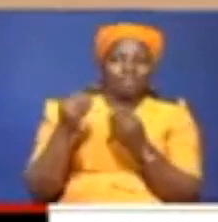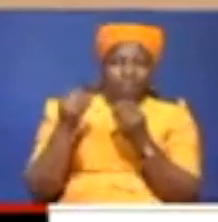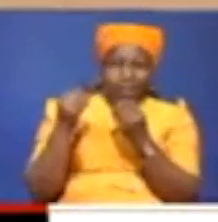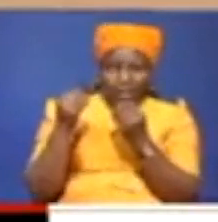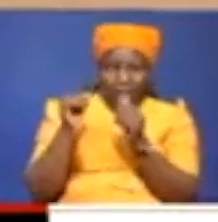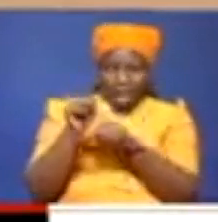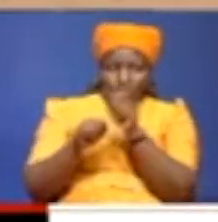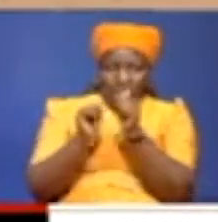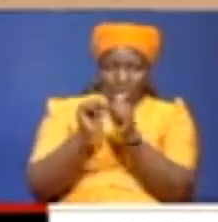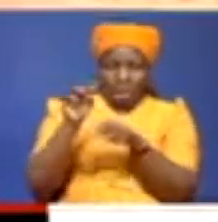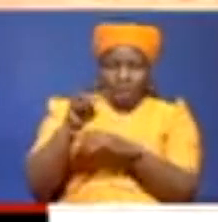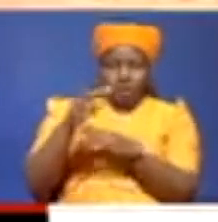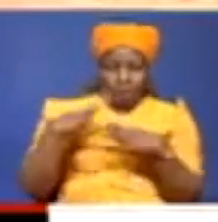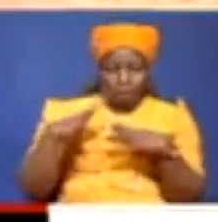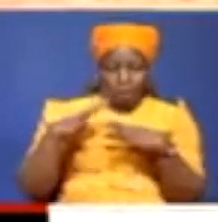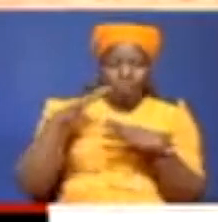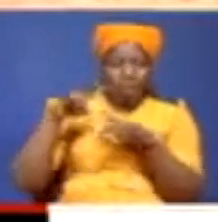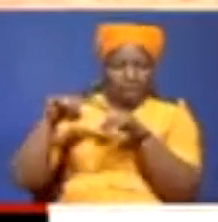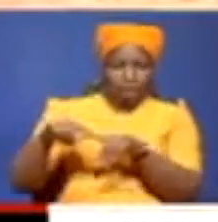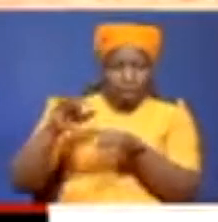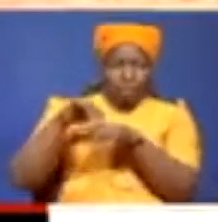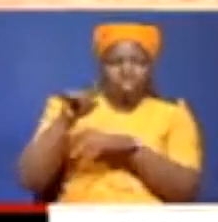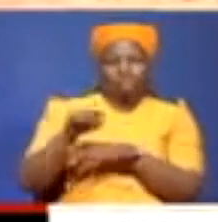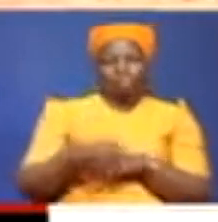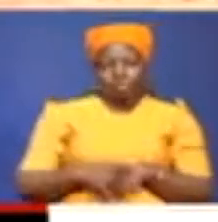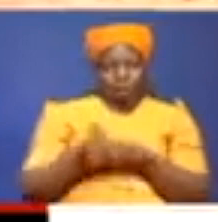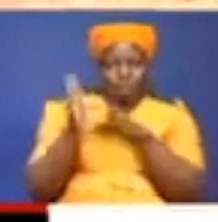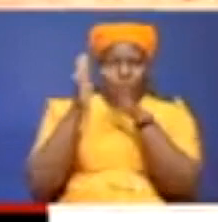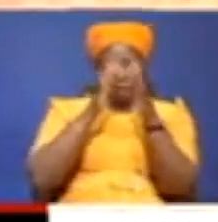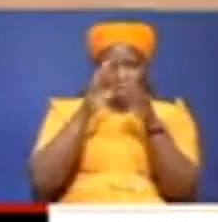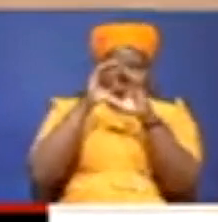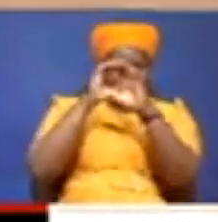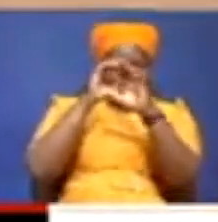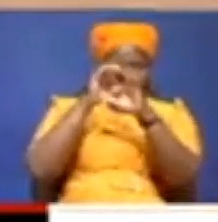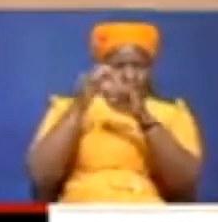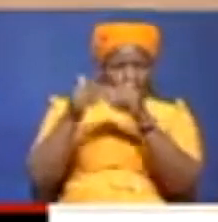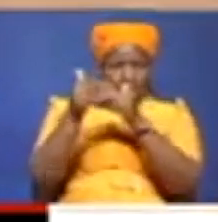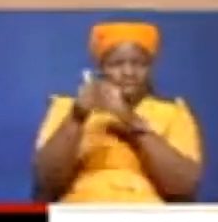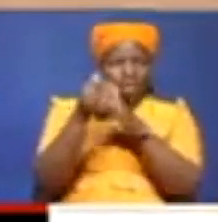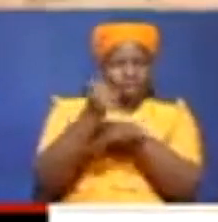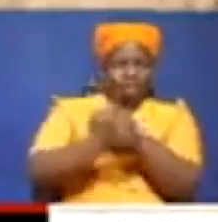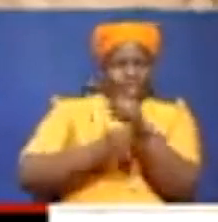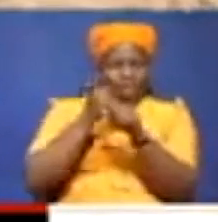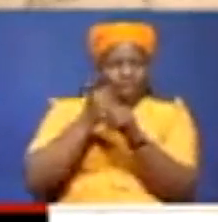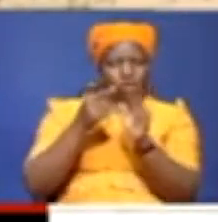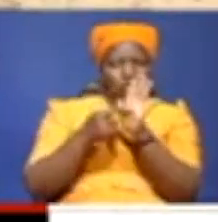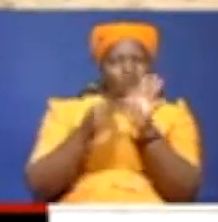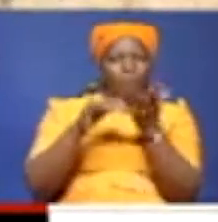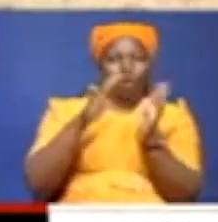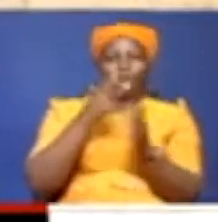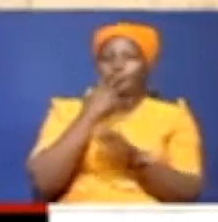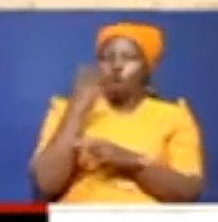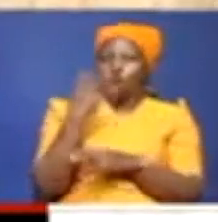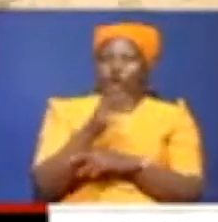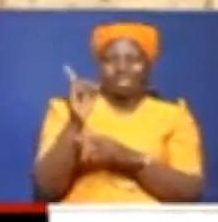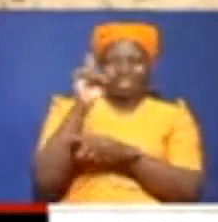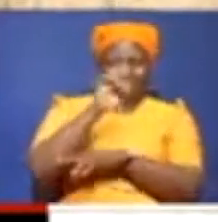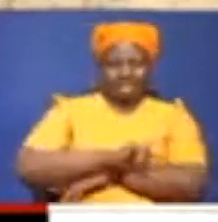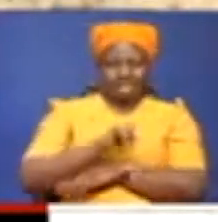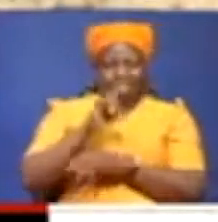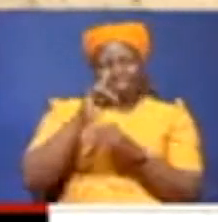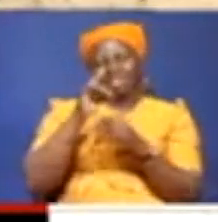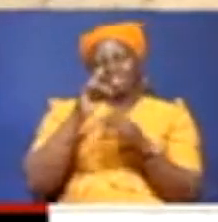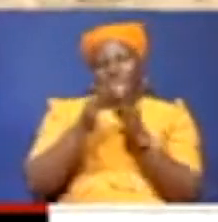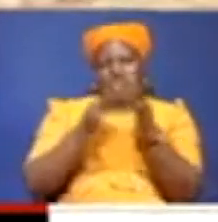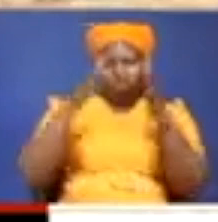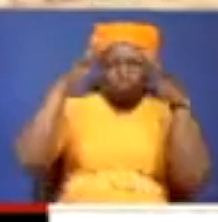million Kenyans. Climate projections for the coming decades show more hot days and less predictable rainfall, a trend that will make it more